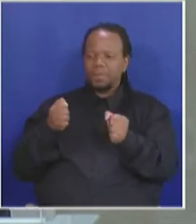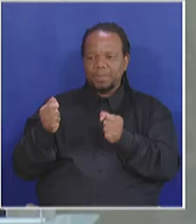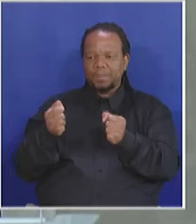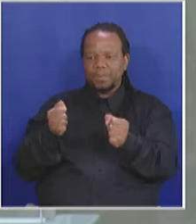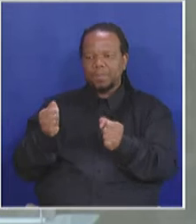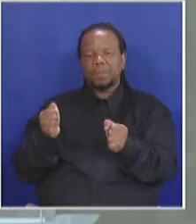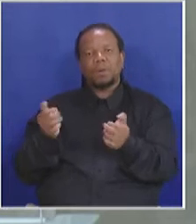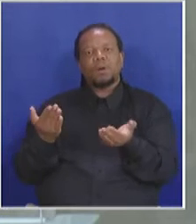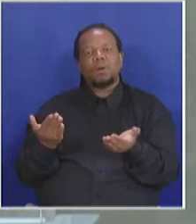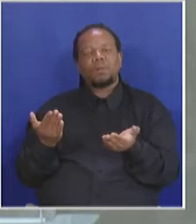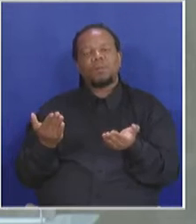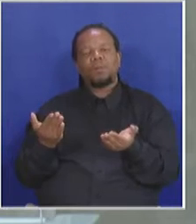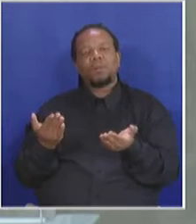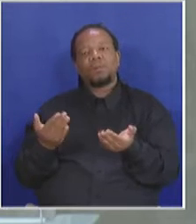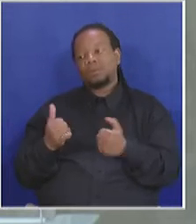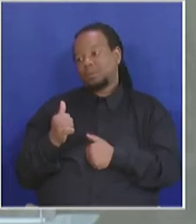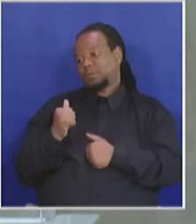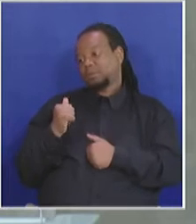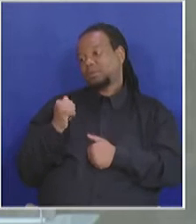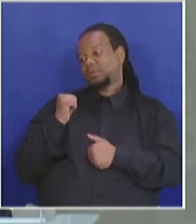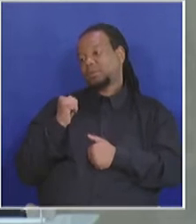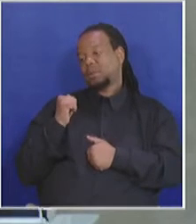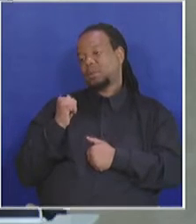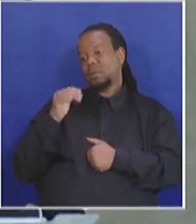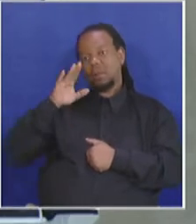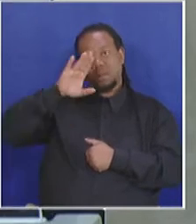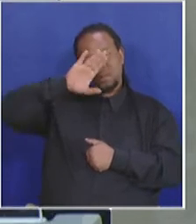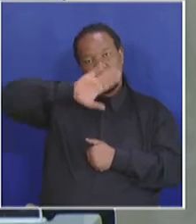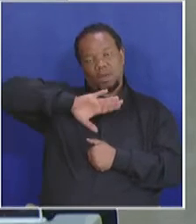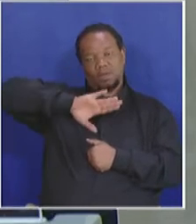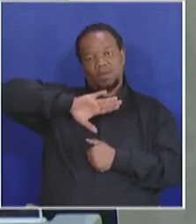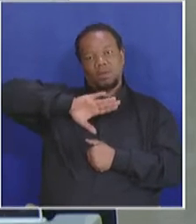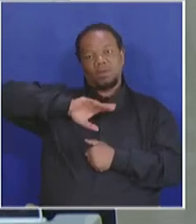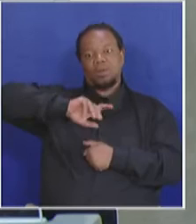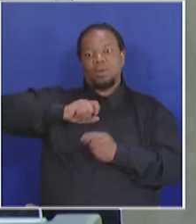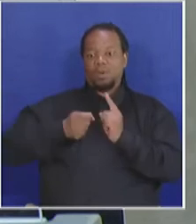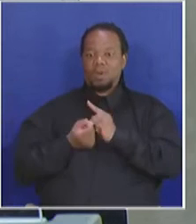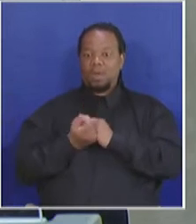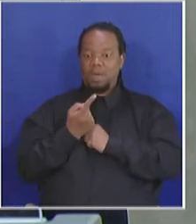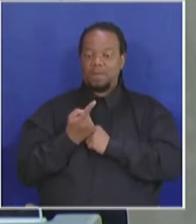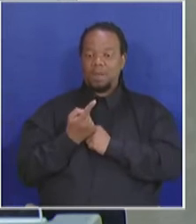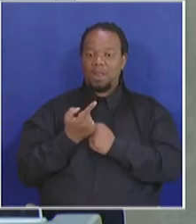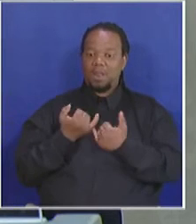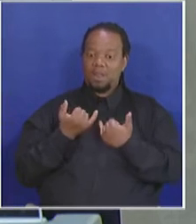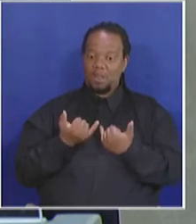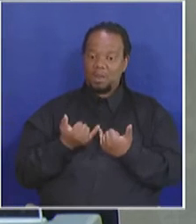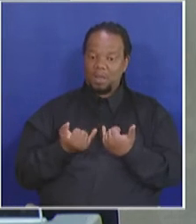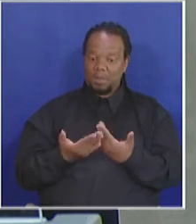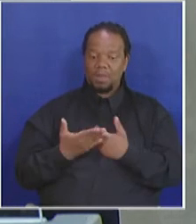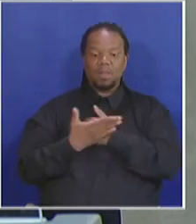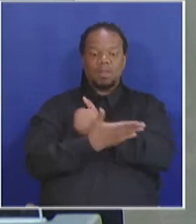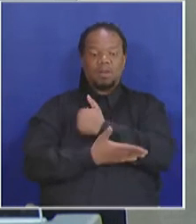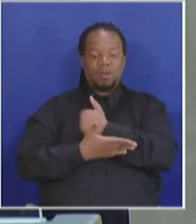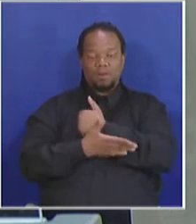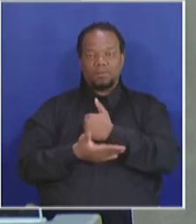precisely a chairperson yesterday, last night, because of the happenings of today in our country.